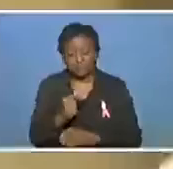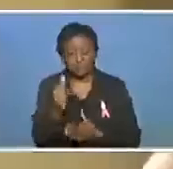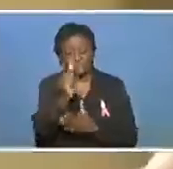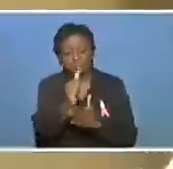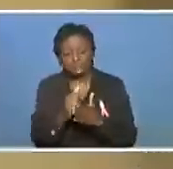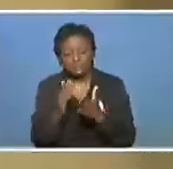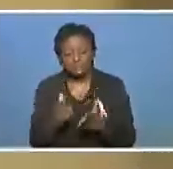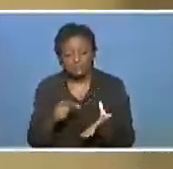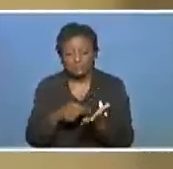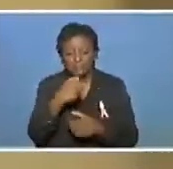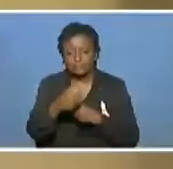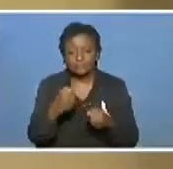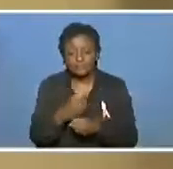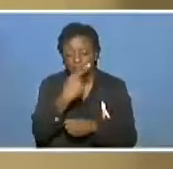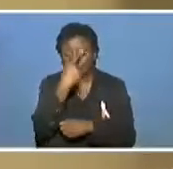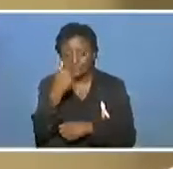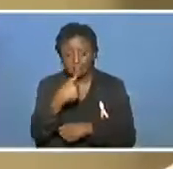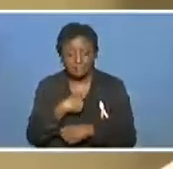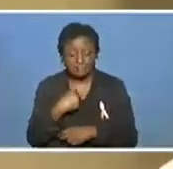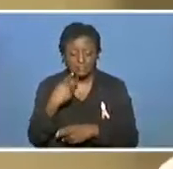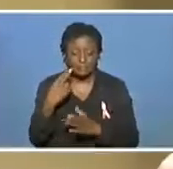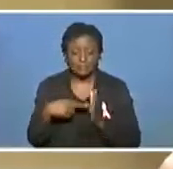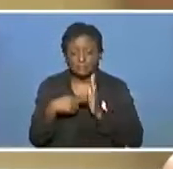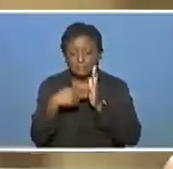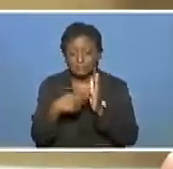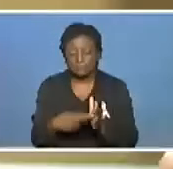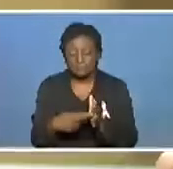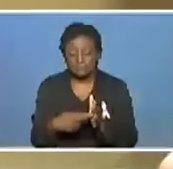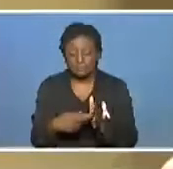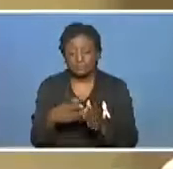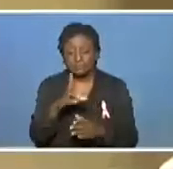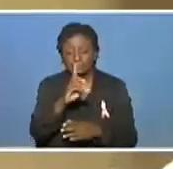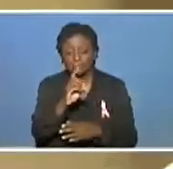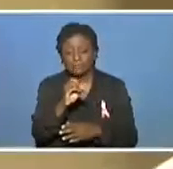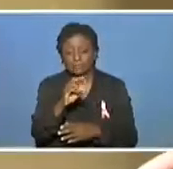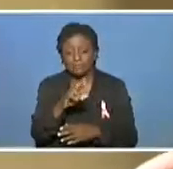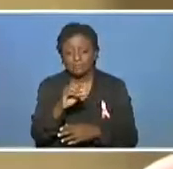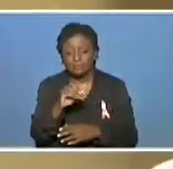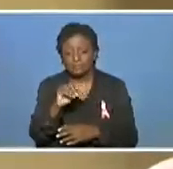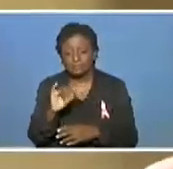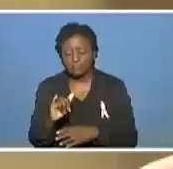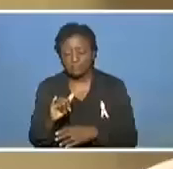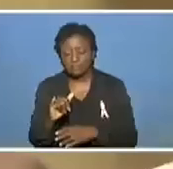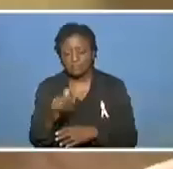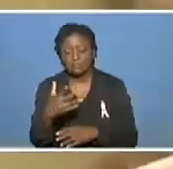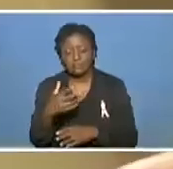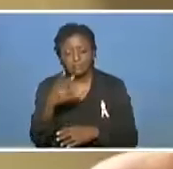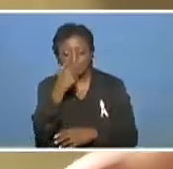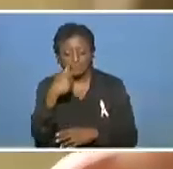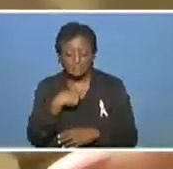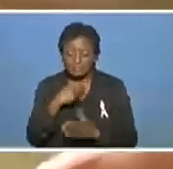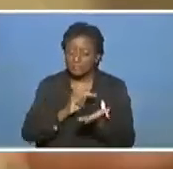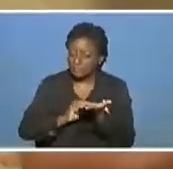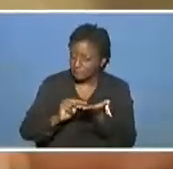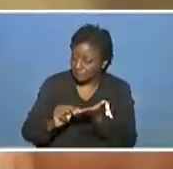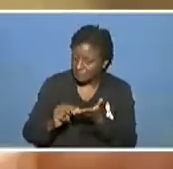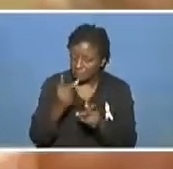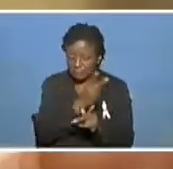us. Because I represent Dorothy, because I am nice and kind, and